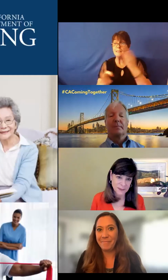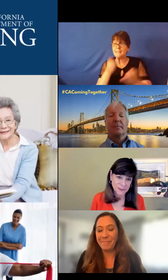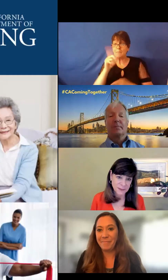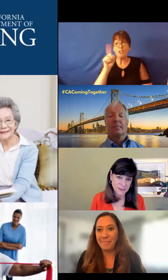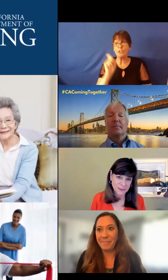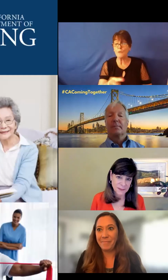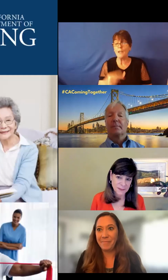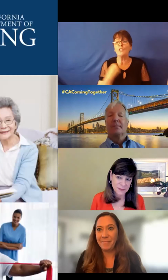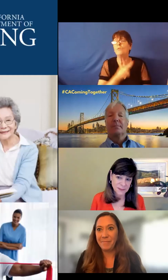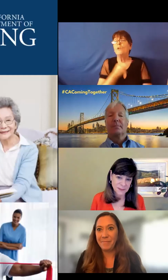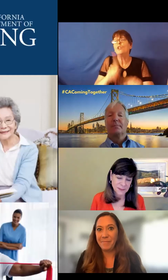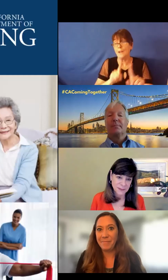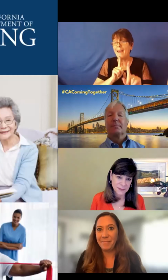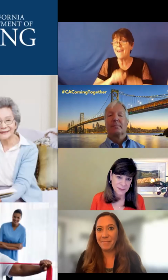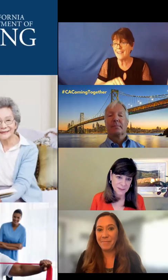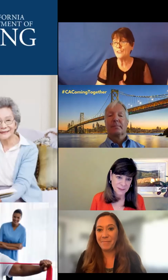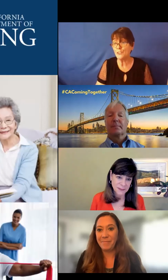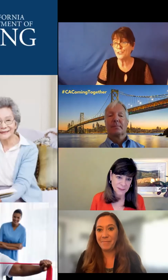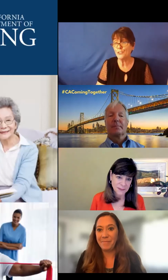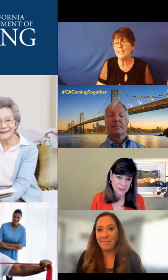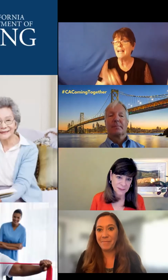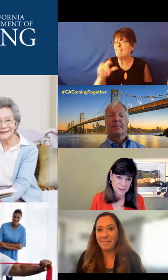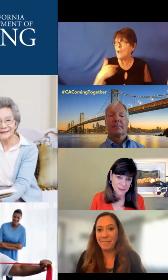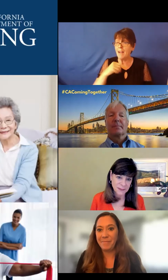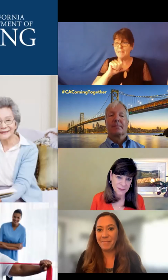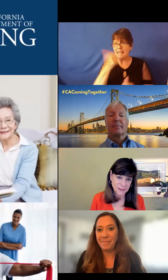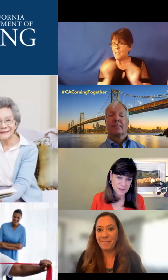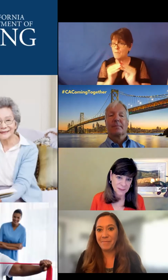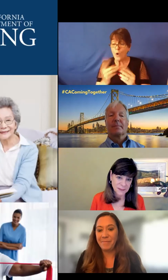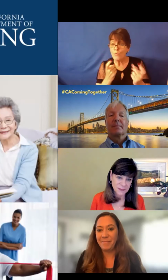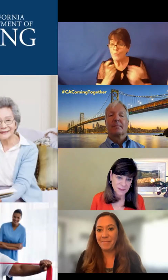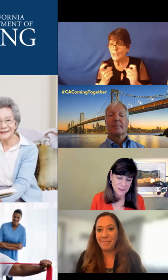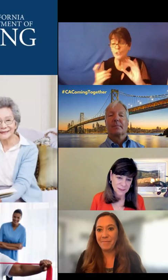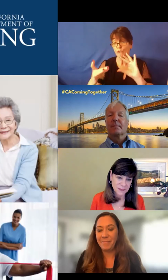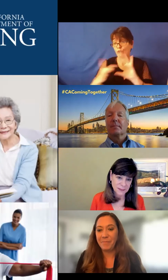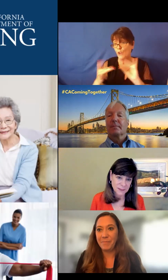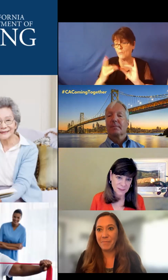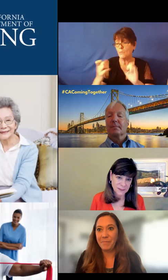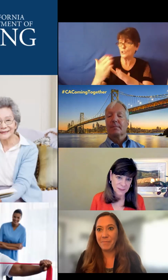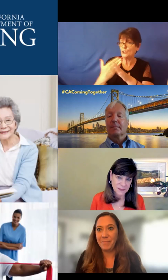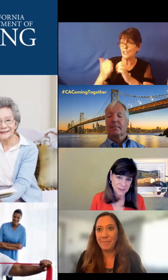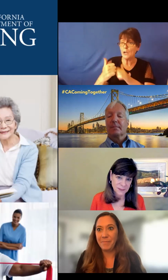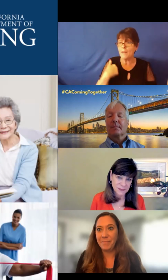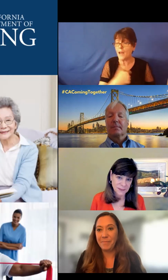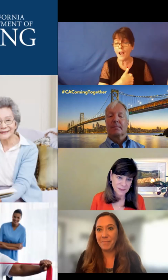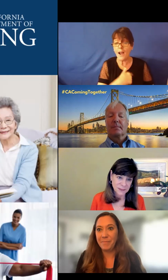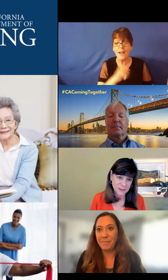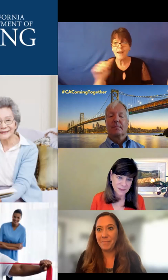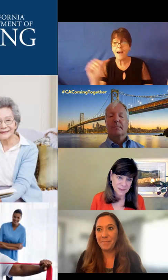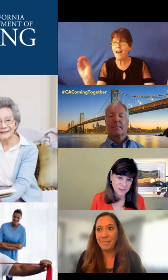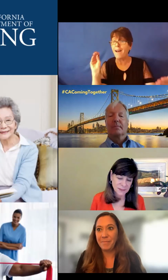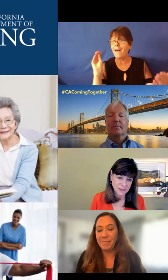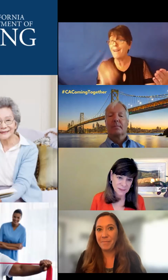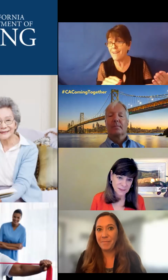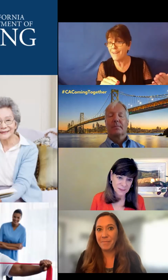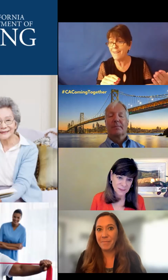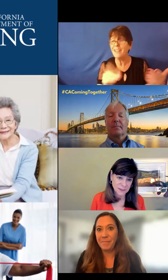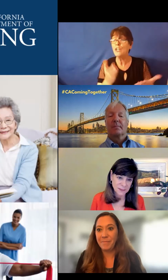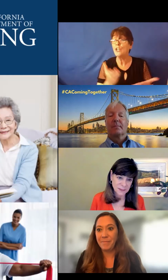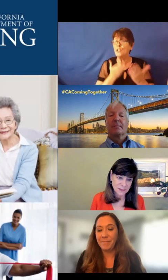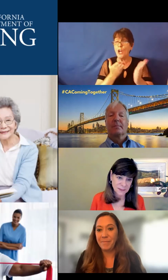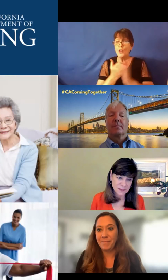weren't able to get to. If you have any other questions or comments that you'd like to share with us that maybe you didn't get a chance to submit